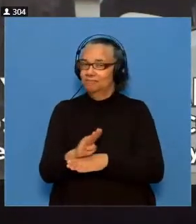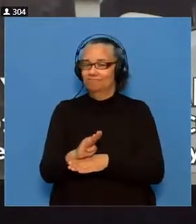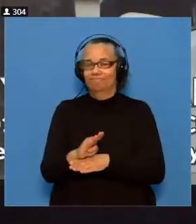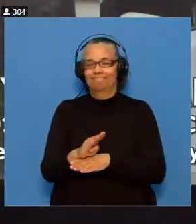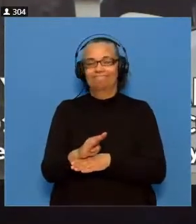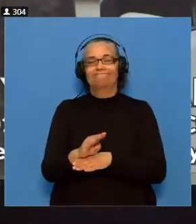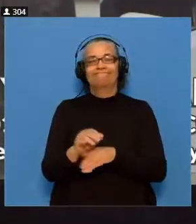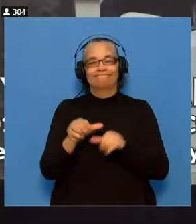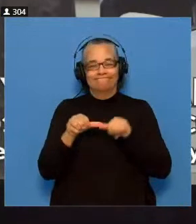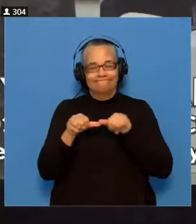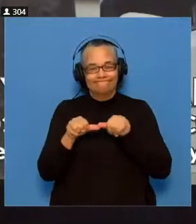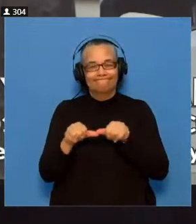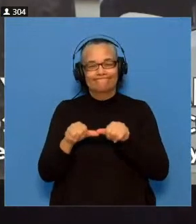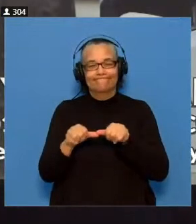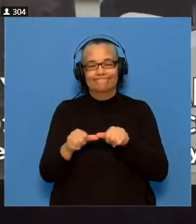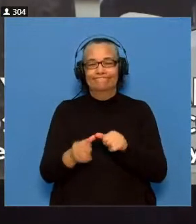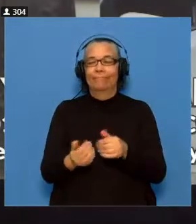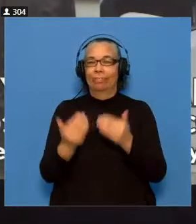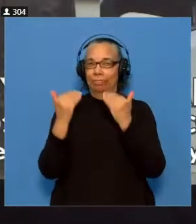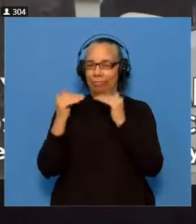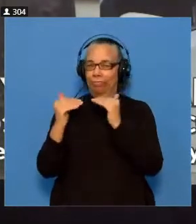still under restrictions.